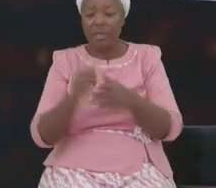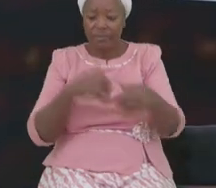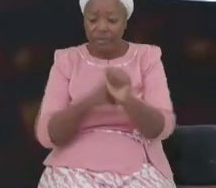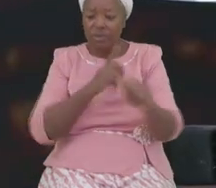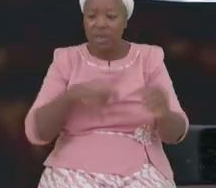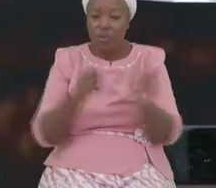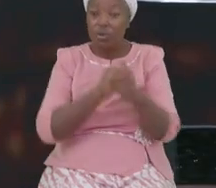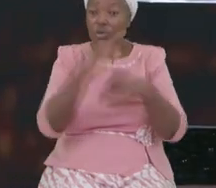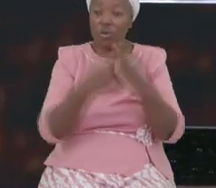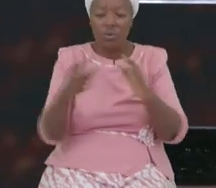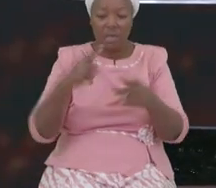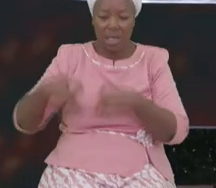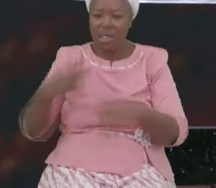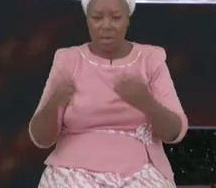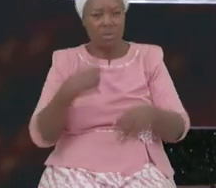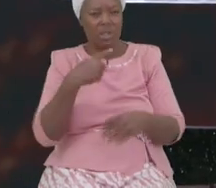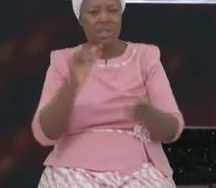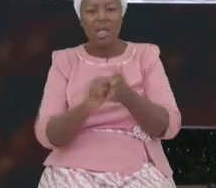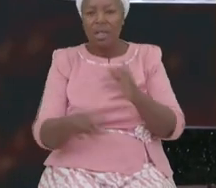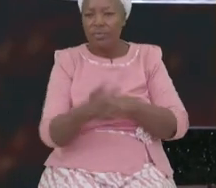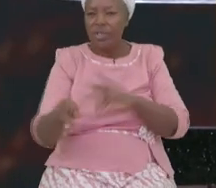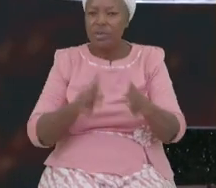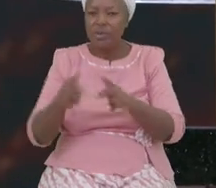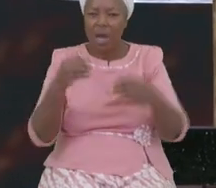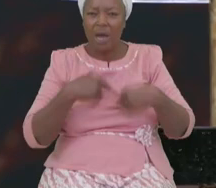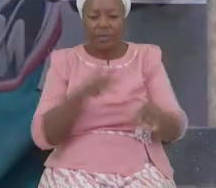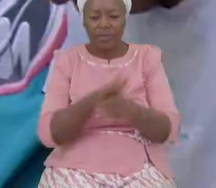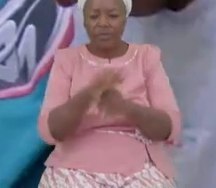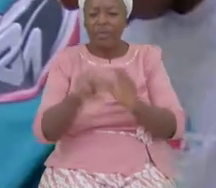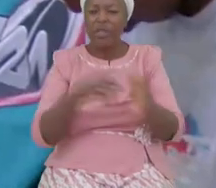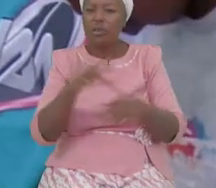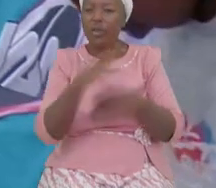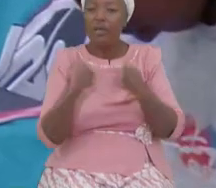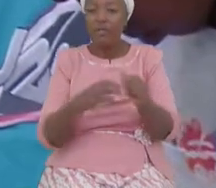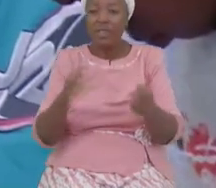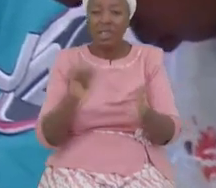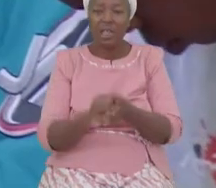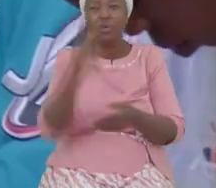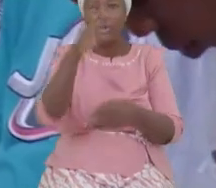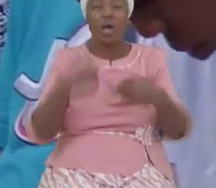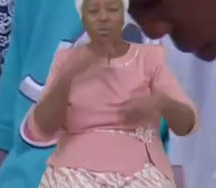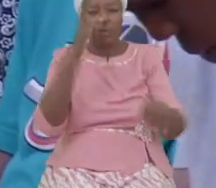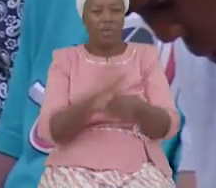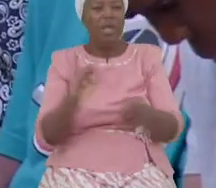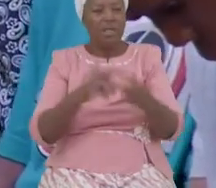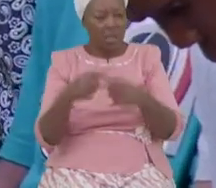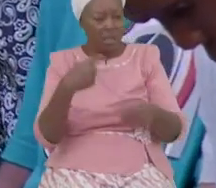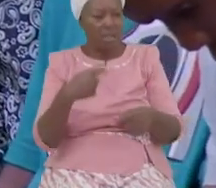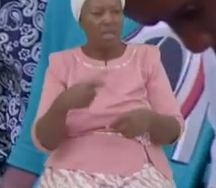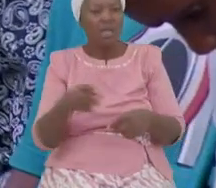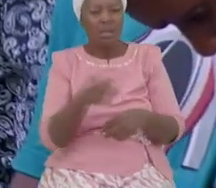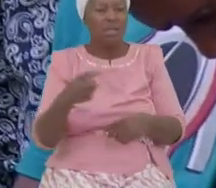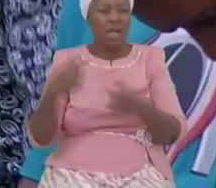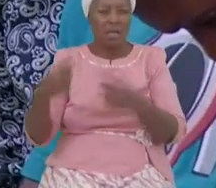he says that these people, they have the fulfillment of everything God has promised. And then he said, there